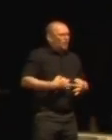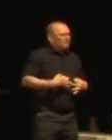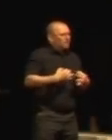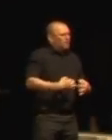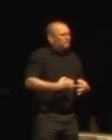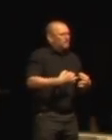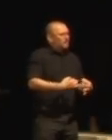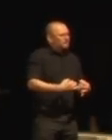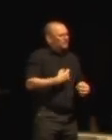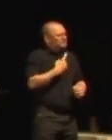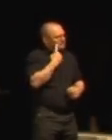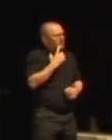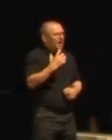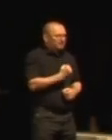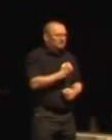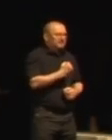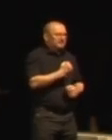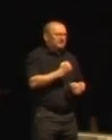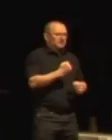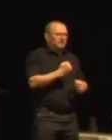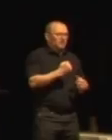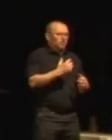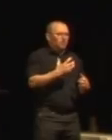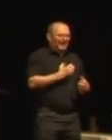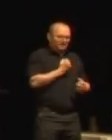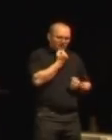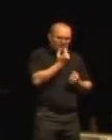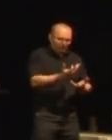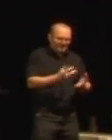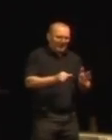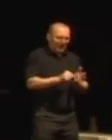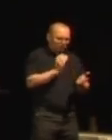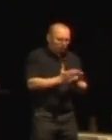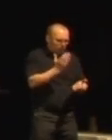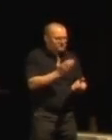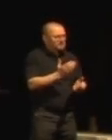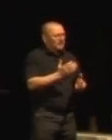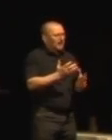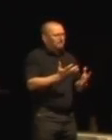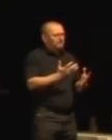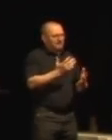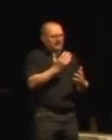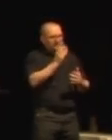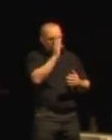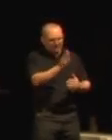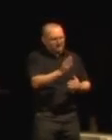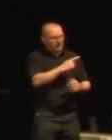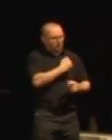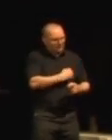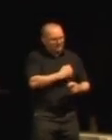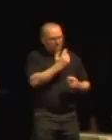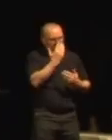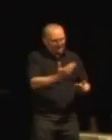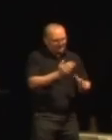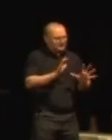as respectful. And I was like, oh, that was the nudge that I needed to have this conversation. And looking back, I wish I'd